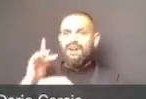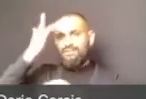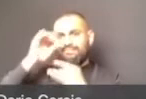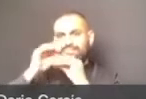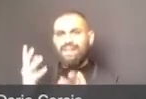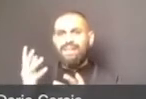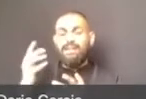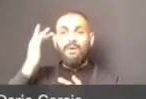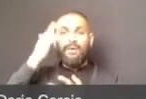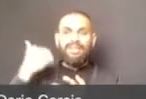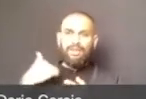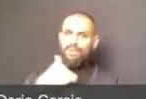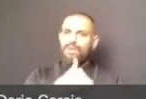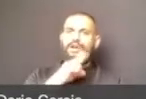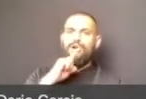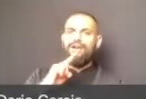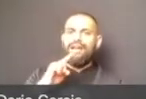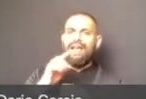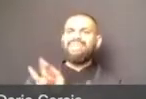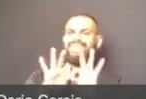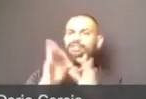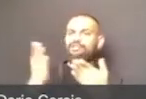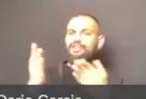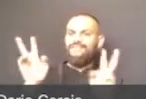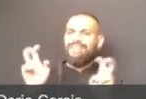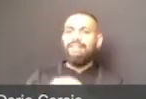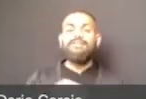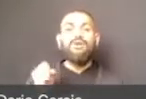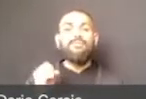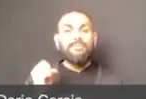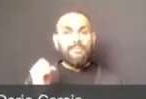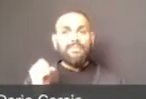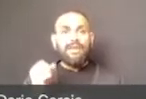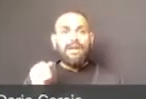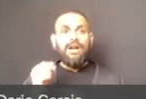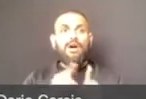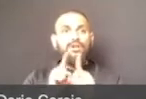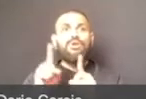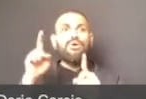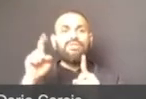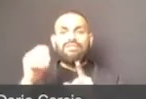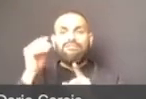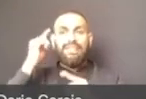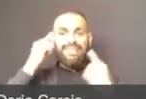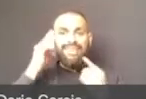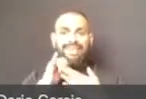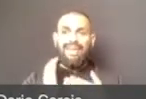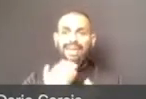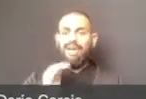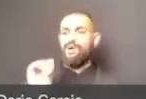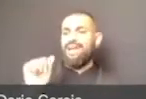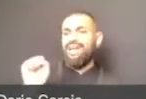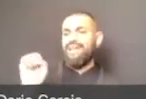essential service. But we also need to think that, you know, our assets are aging. Our generation fleet is